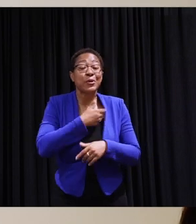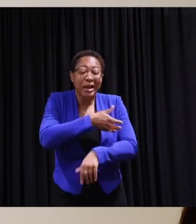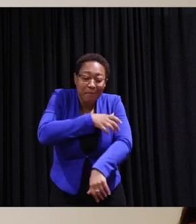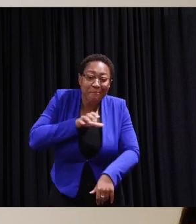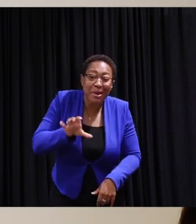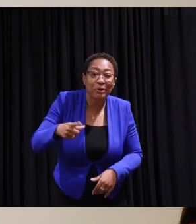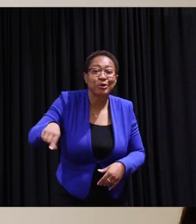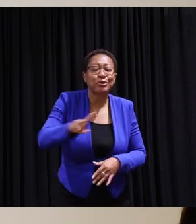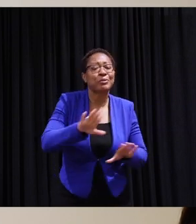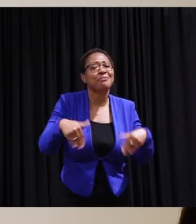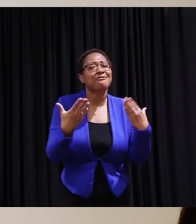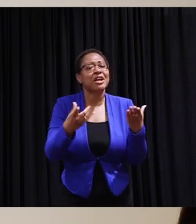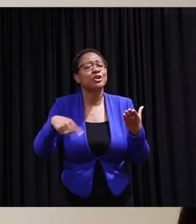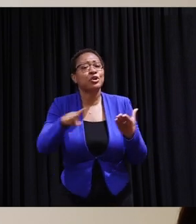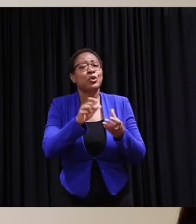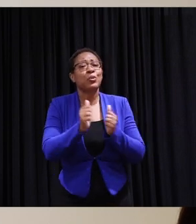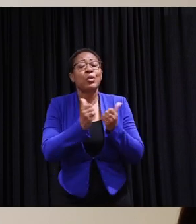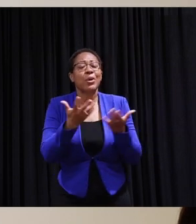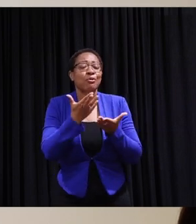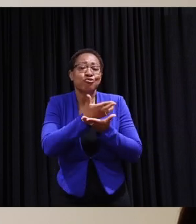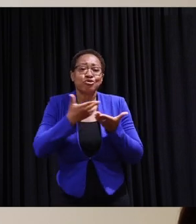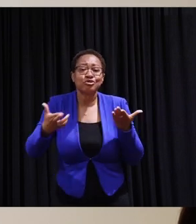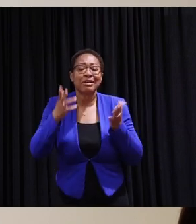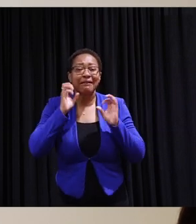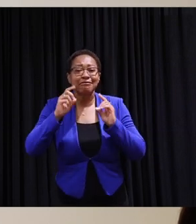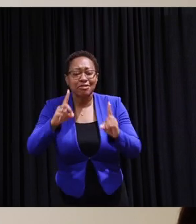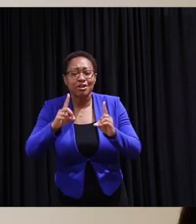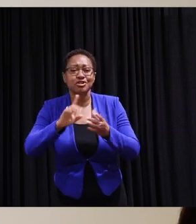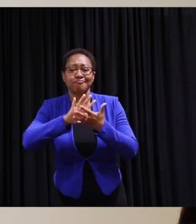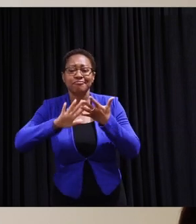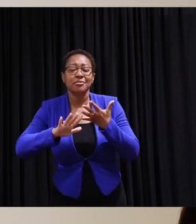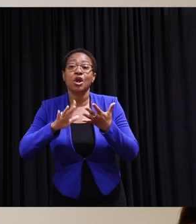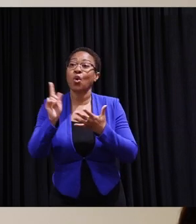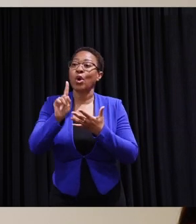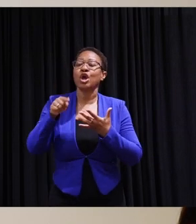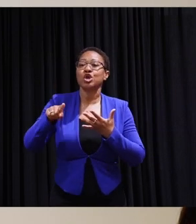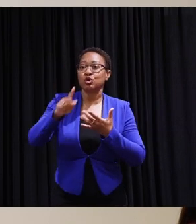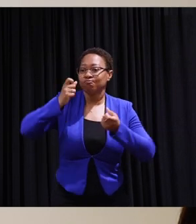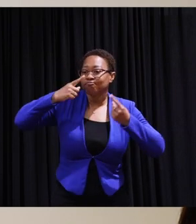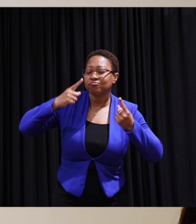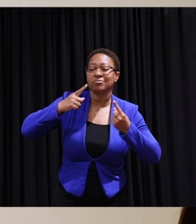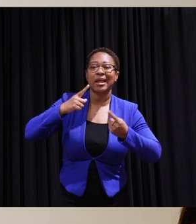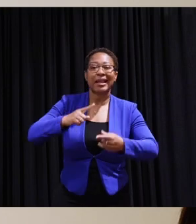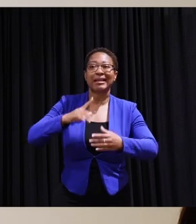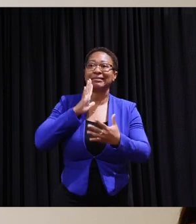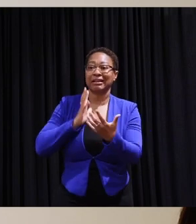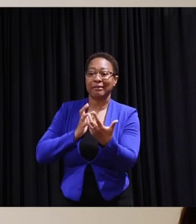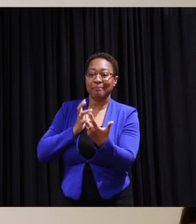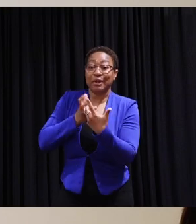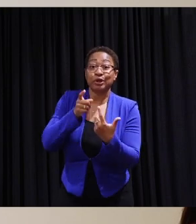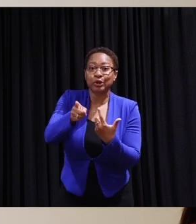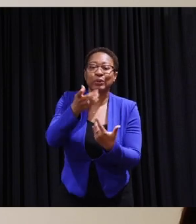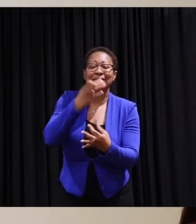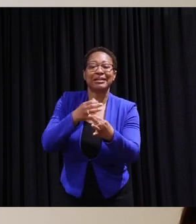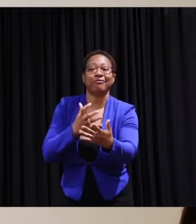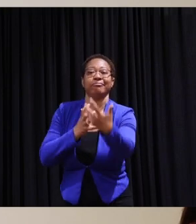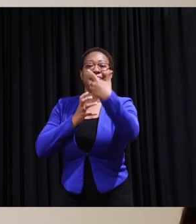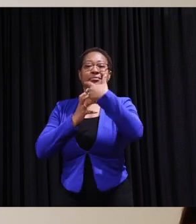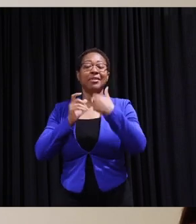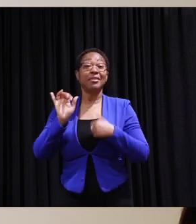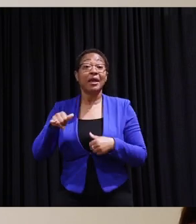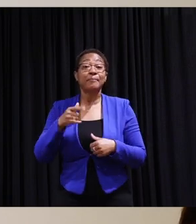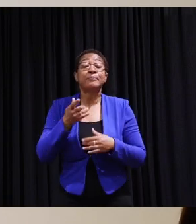empowering you, that we're providing resources and education that meet you where you are in different forms of media,